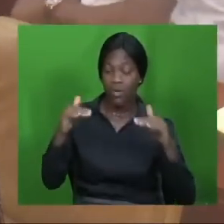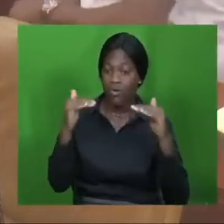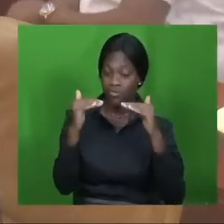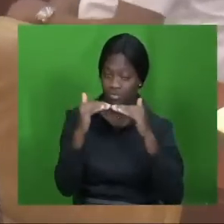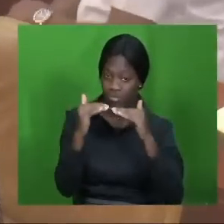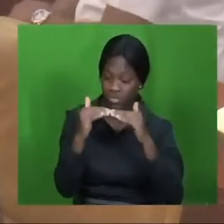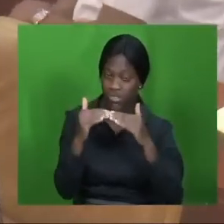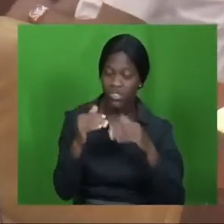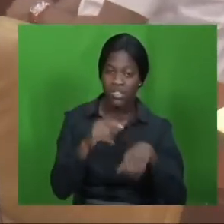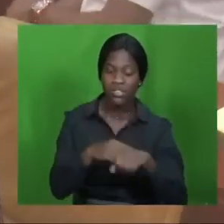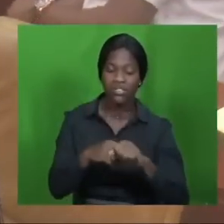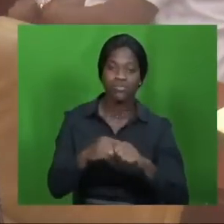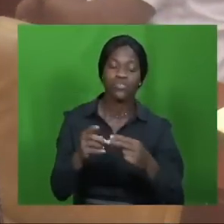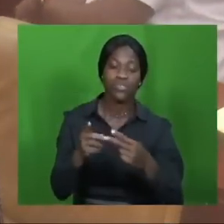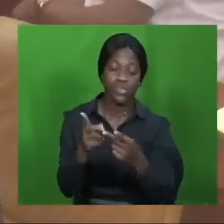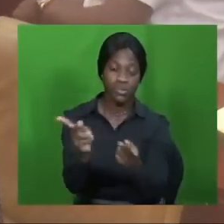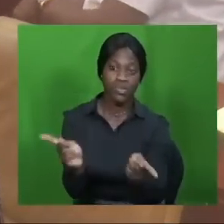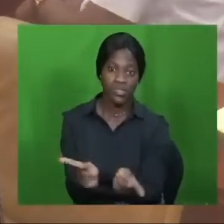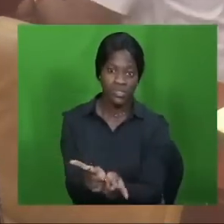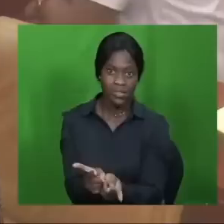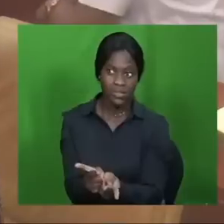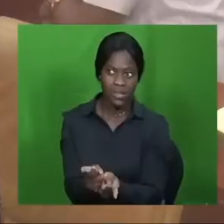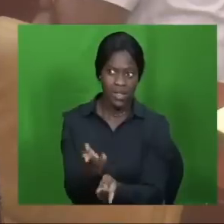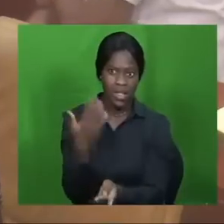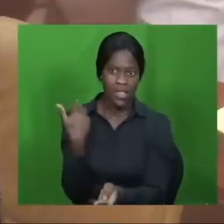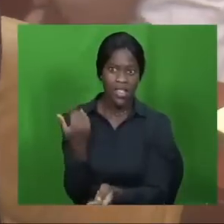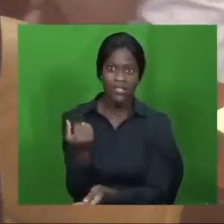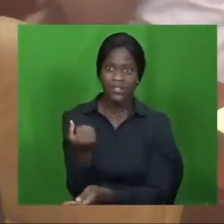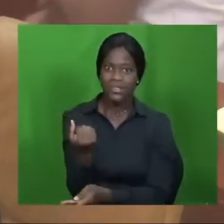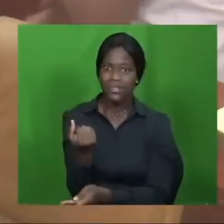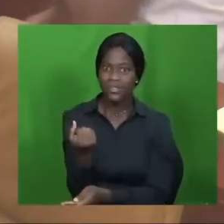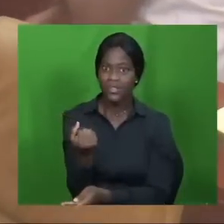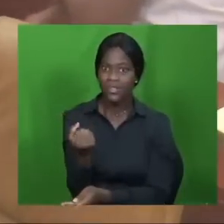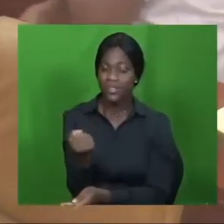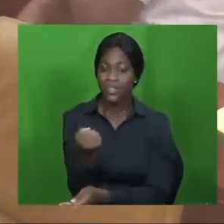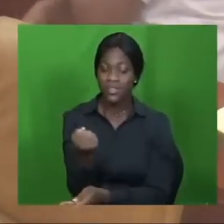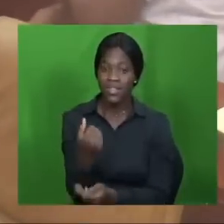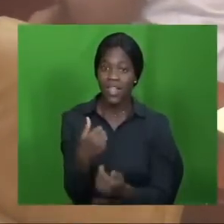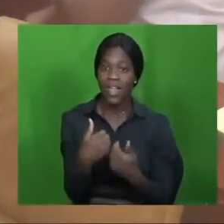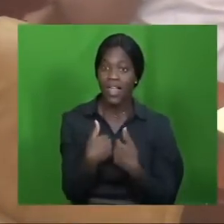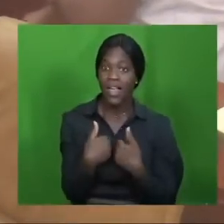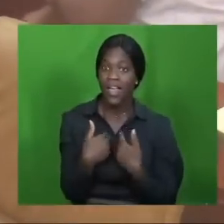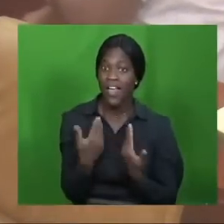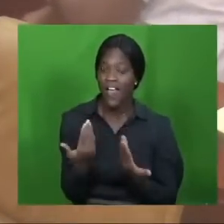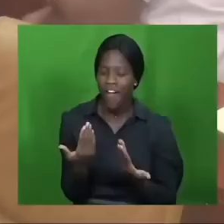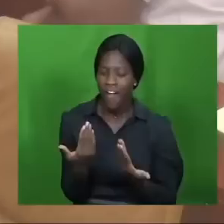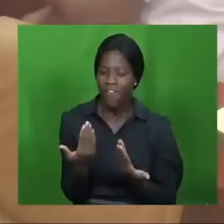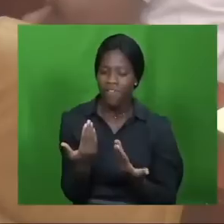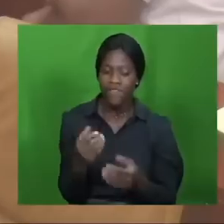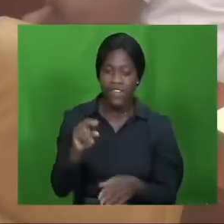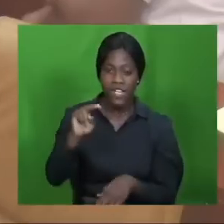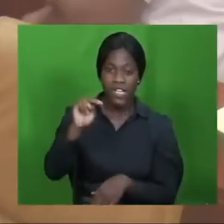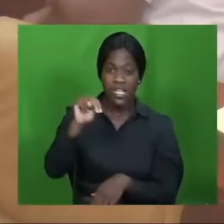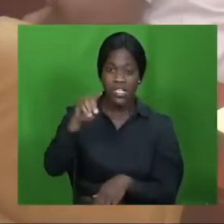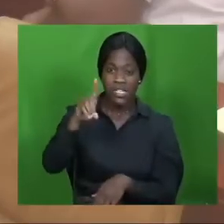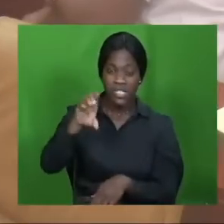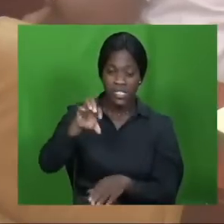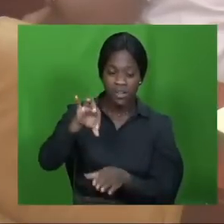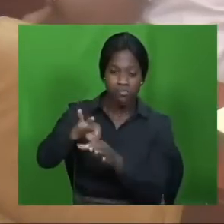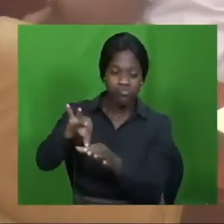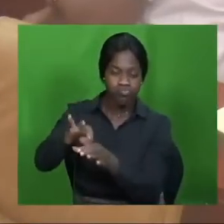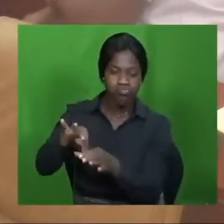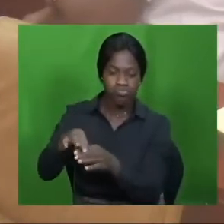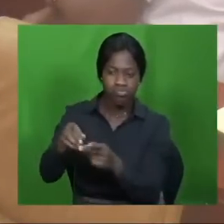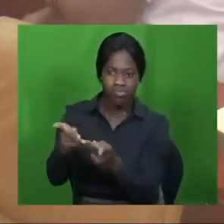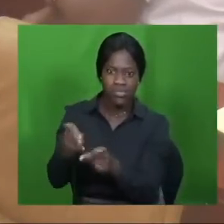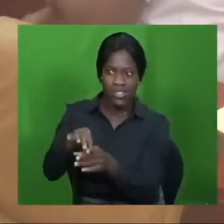the NDC had their national congress. The Accra Sports Stadium has become a national disgrace, with the greatest respect and apology. Accra